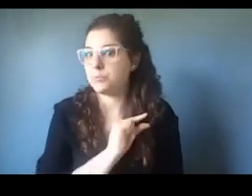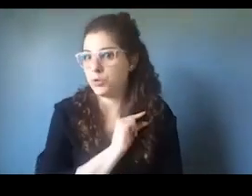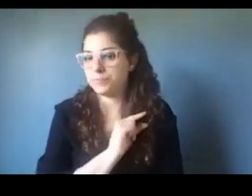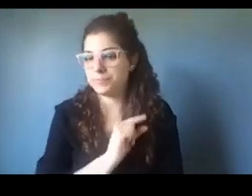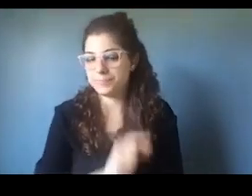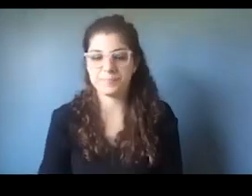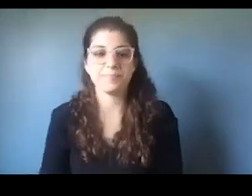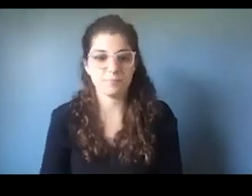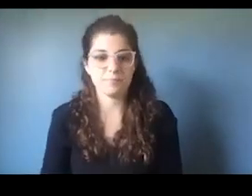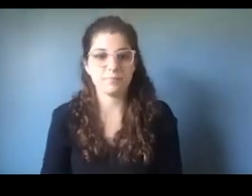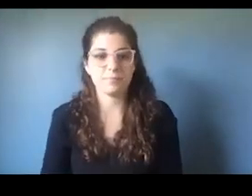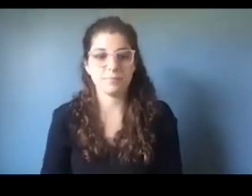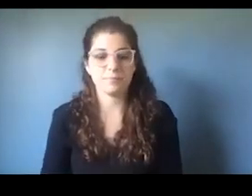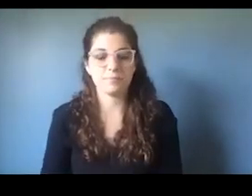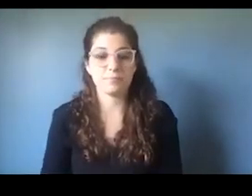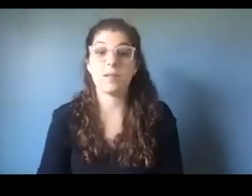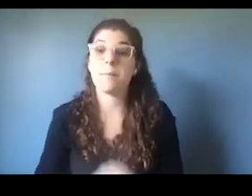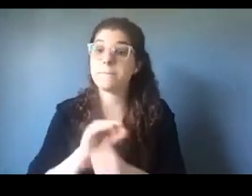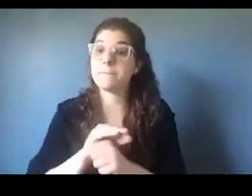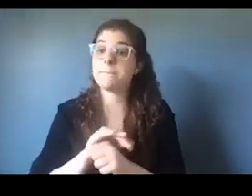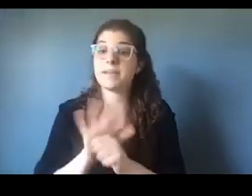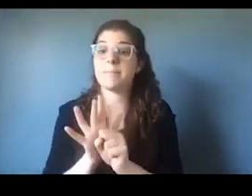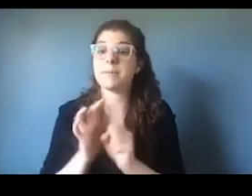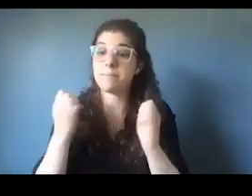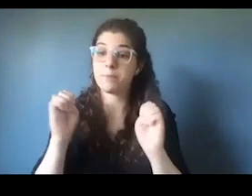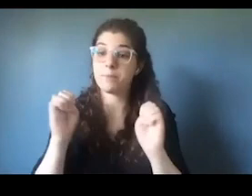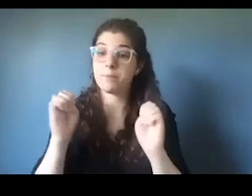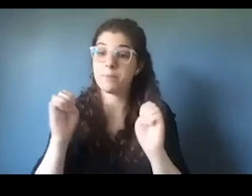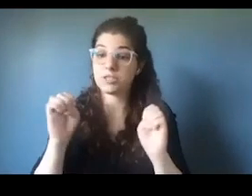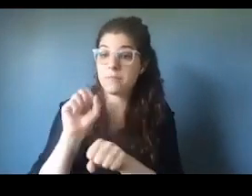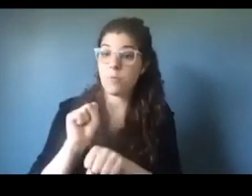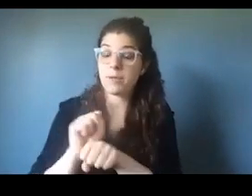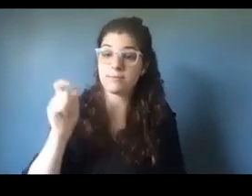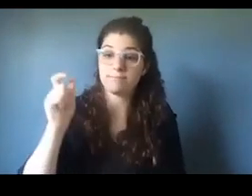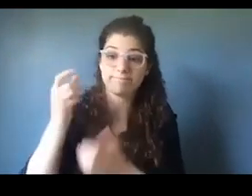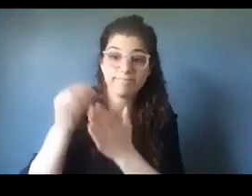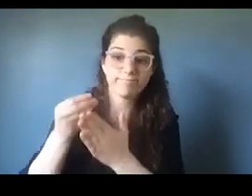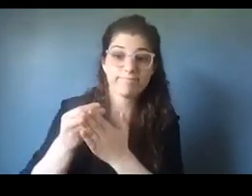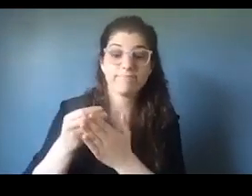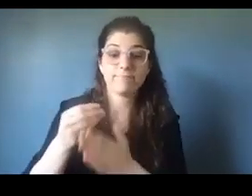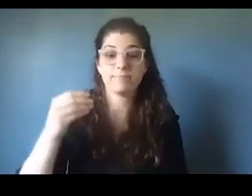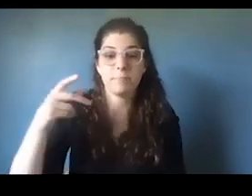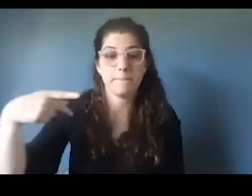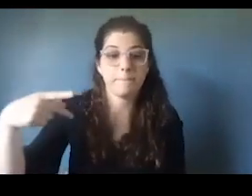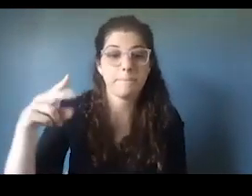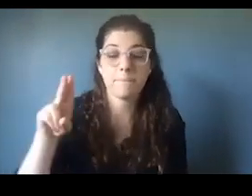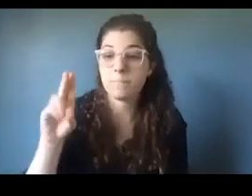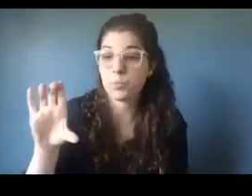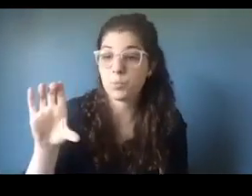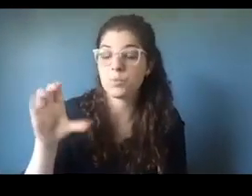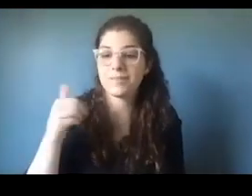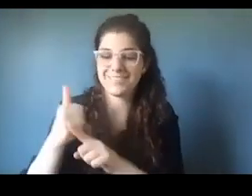traditionally. The pandemic emergency unemployment compensation, or PUC, extends duration